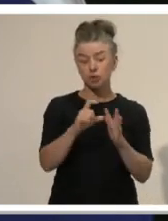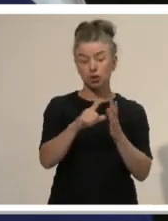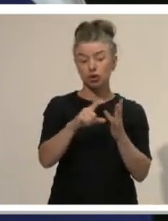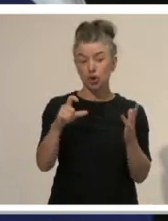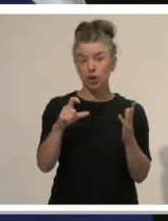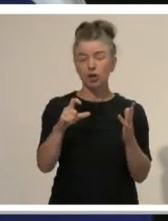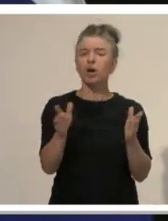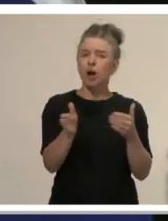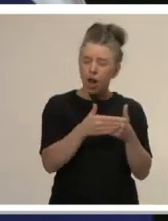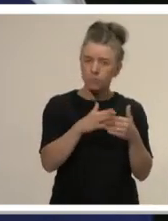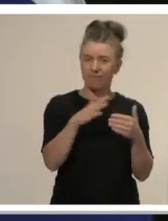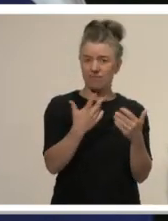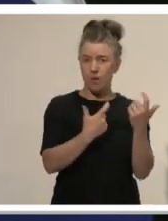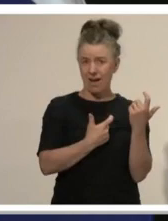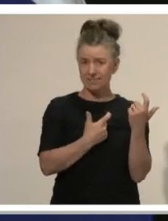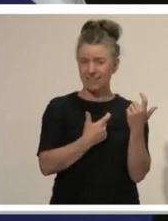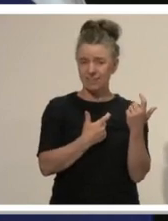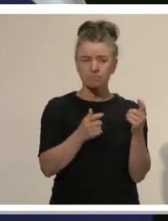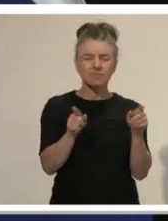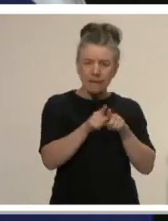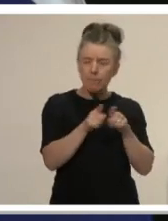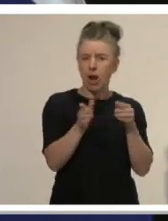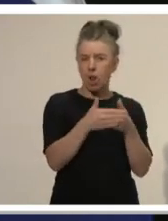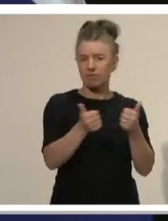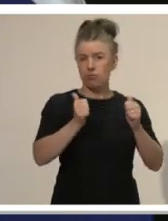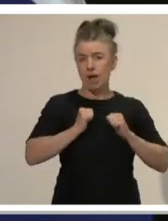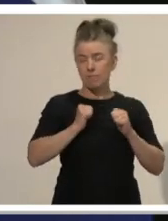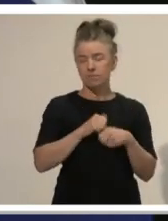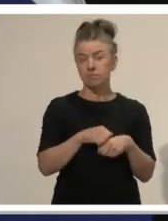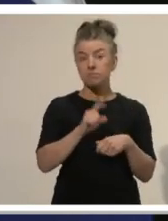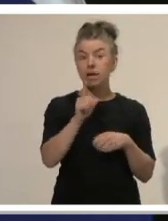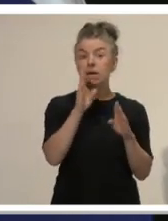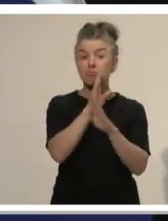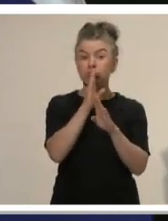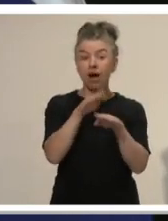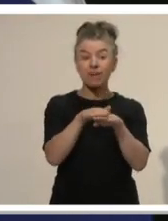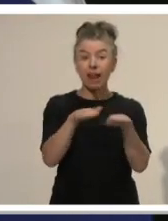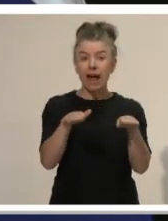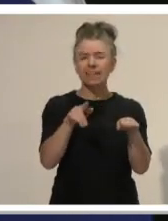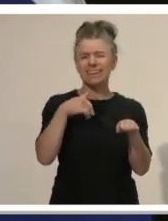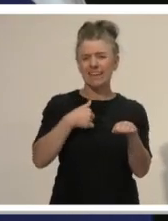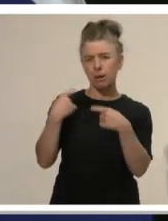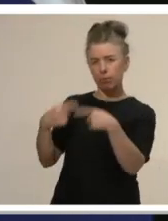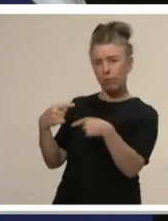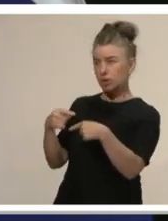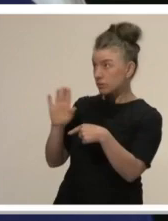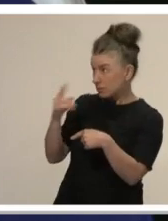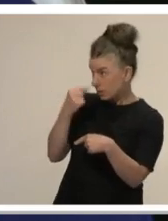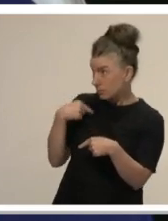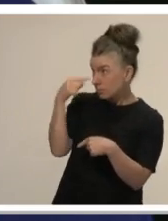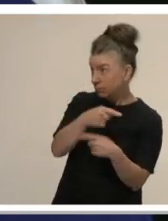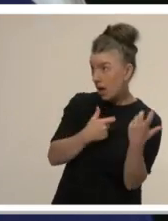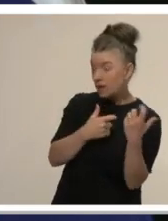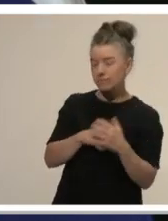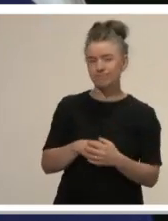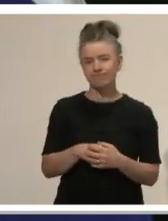and also for hunting at Level 3. On private land, you'll of course need landowners' permission. Hunting is an important